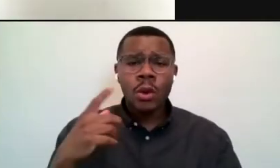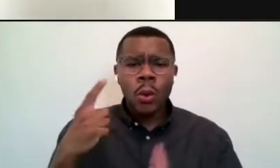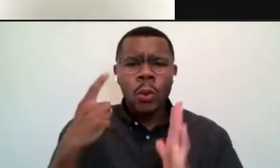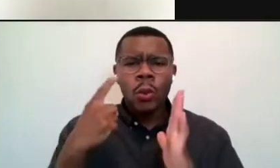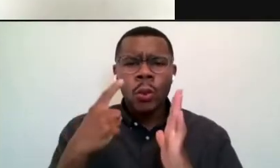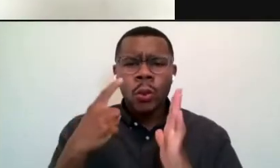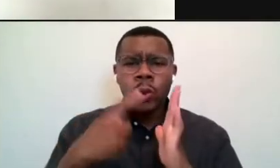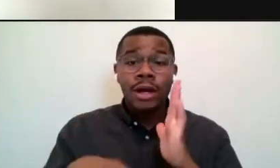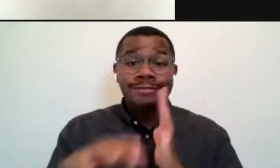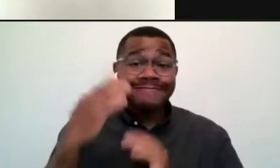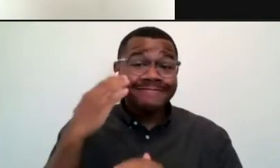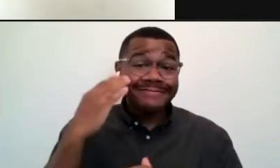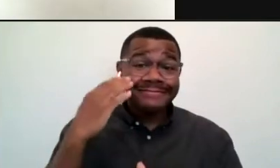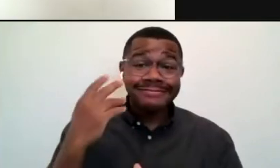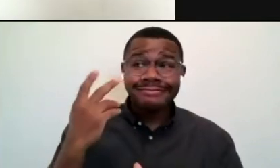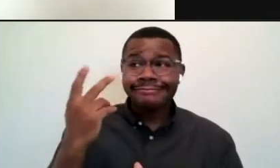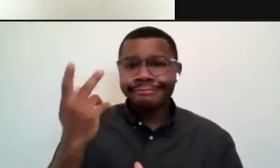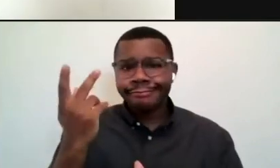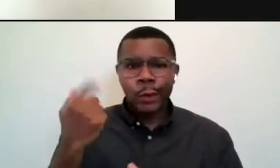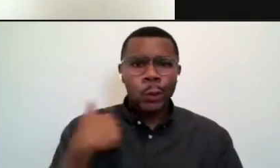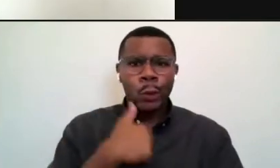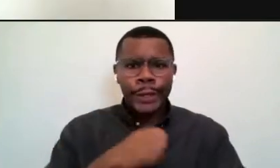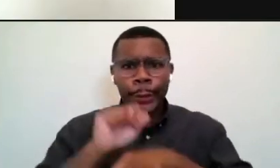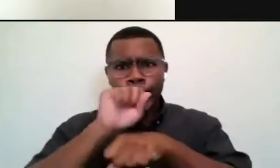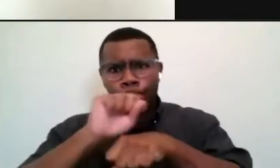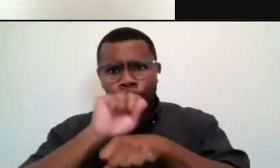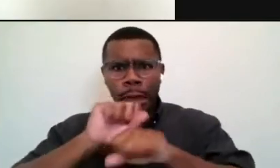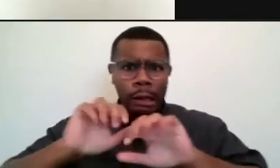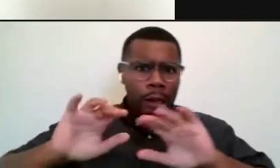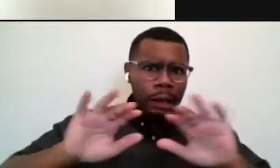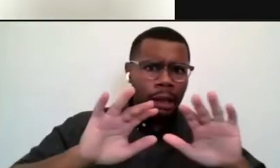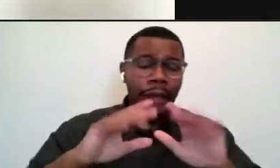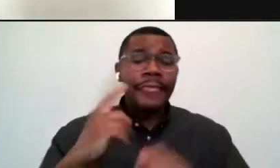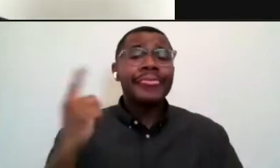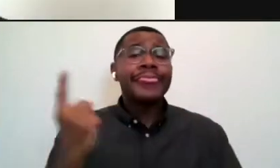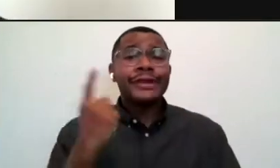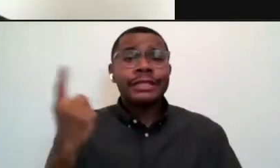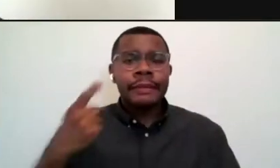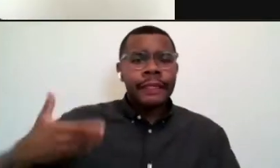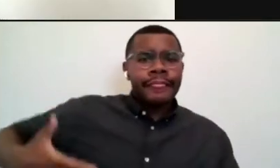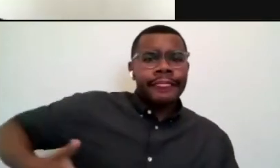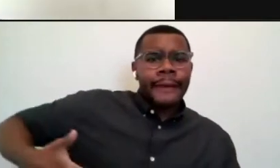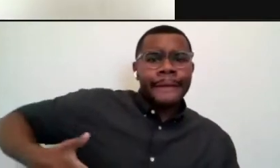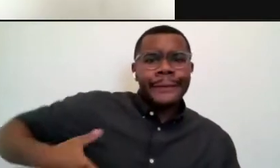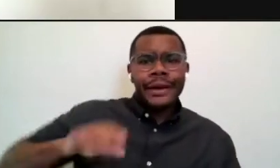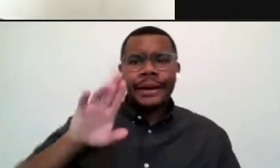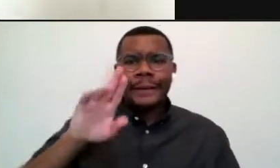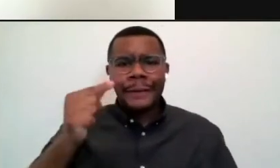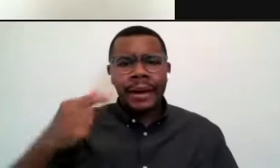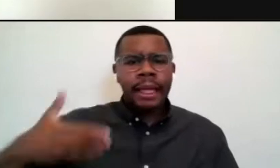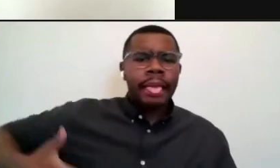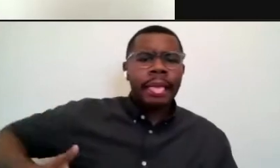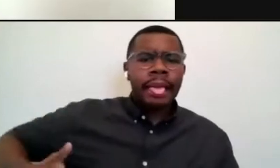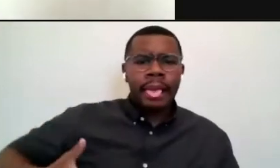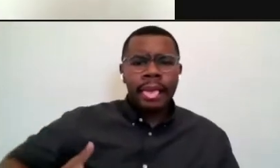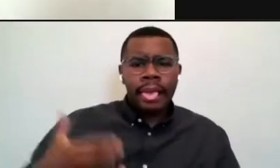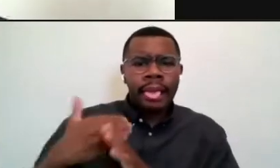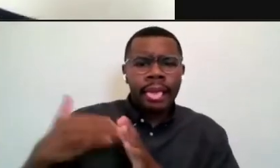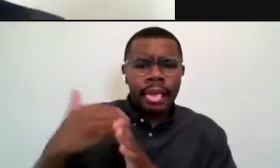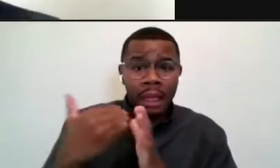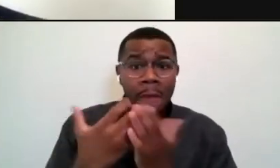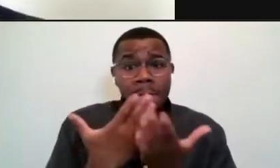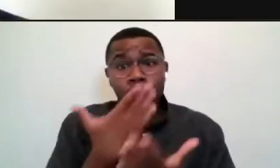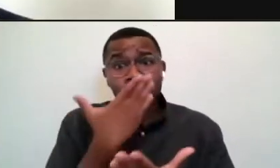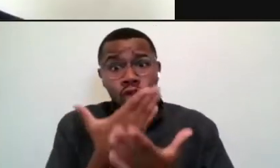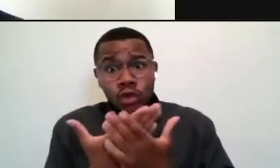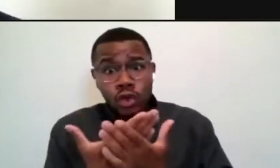when we work on these kinds of things, there's always a thing that keeps bugging you, nagging at you. It might be a good way, but the